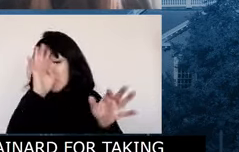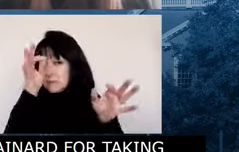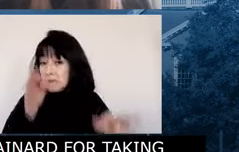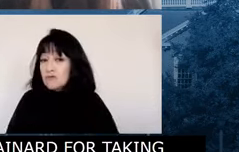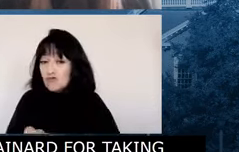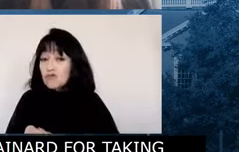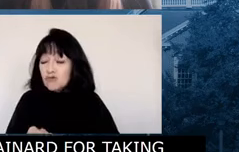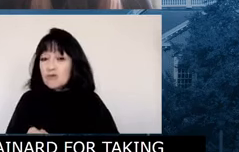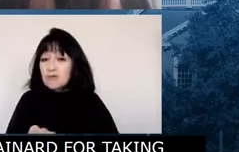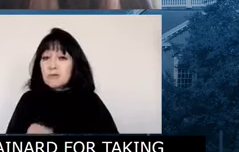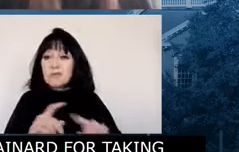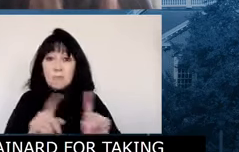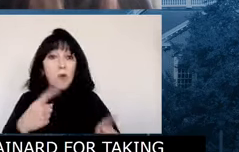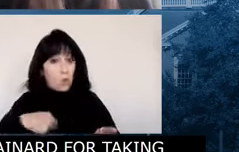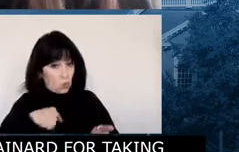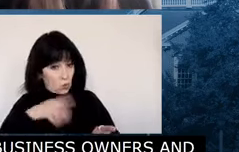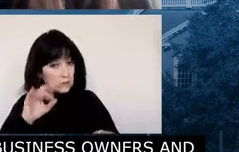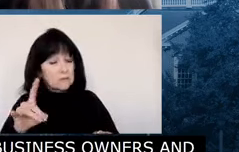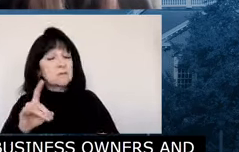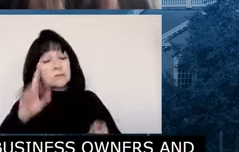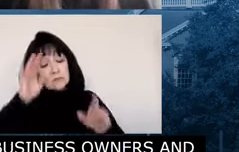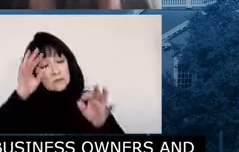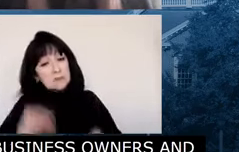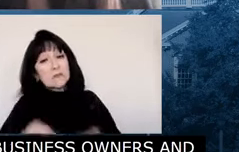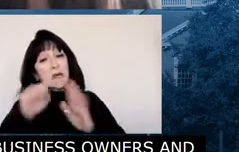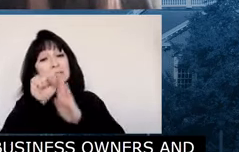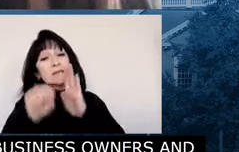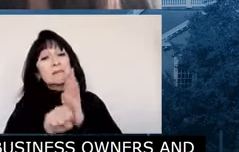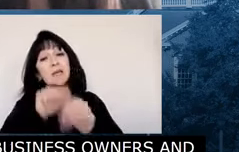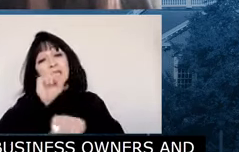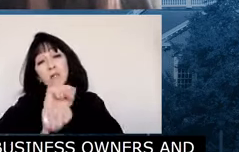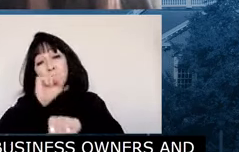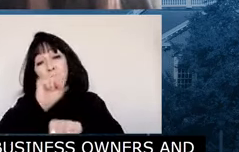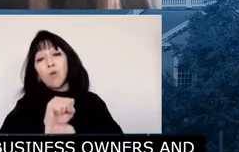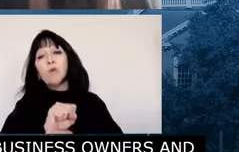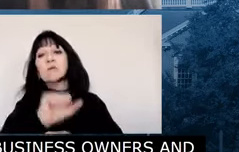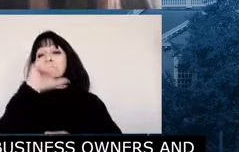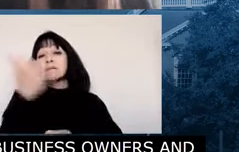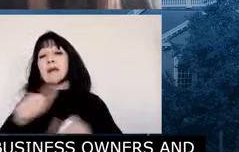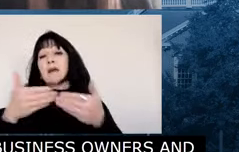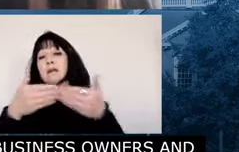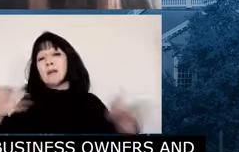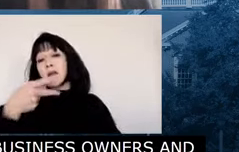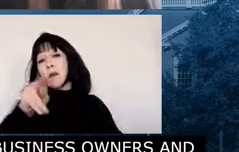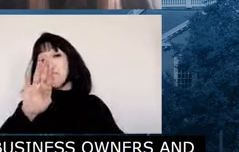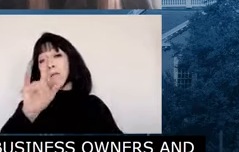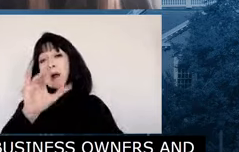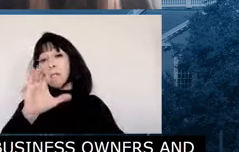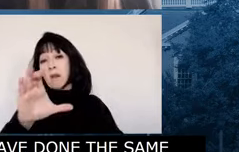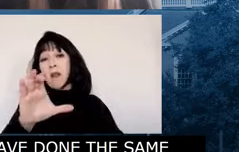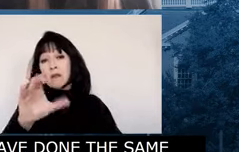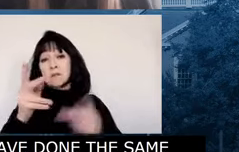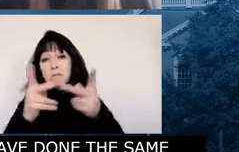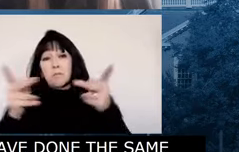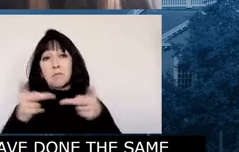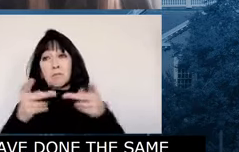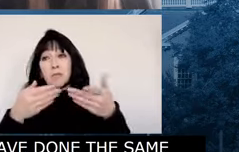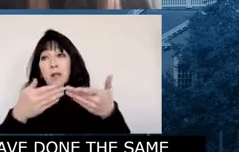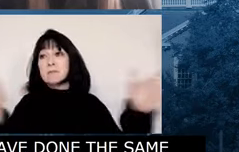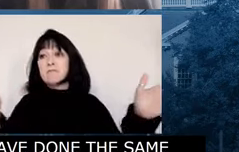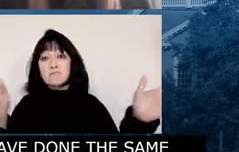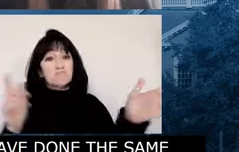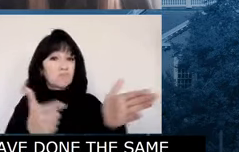for state employees and public spaces that that are part of the state